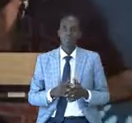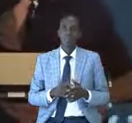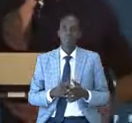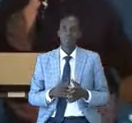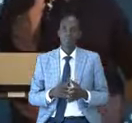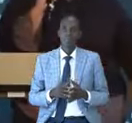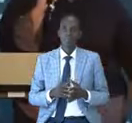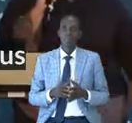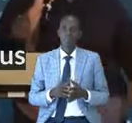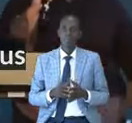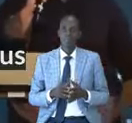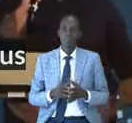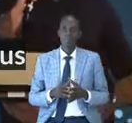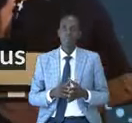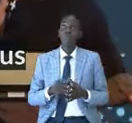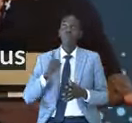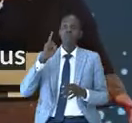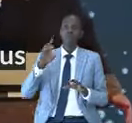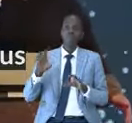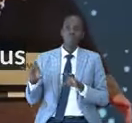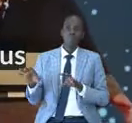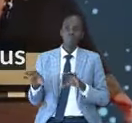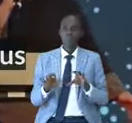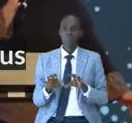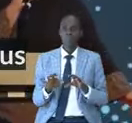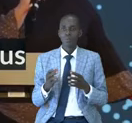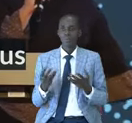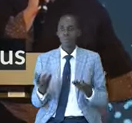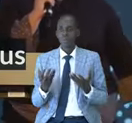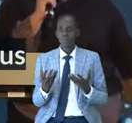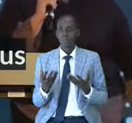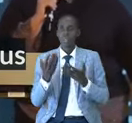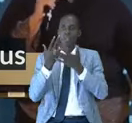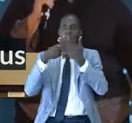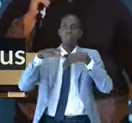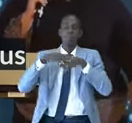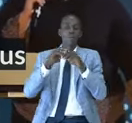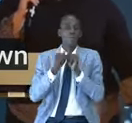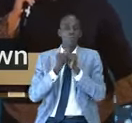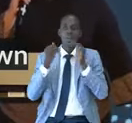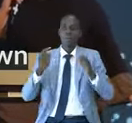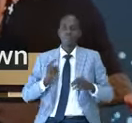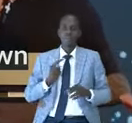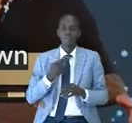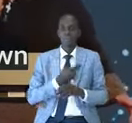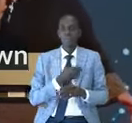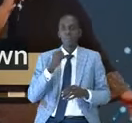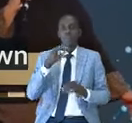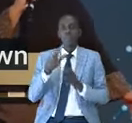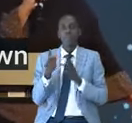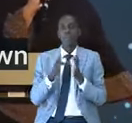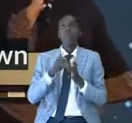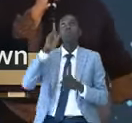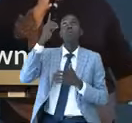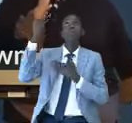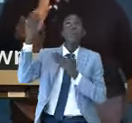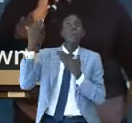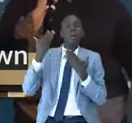You didn't want heaven without us. So Jesus,